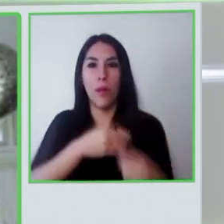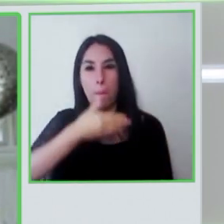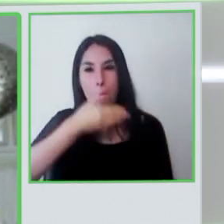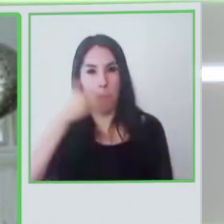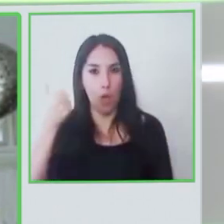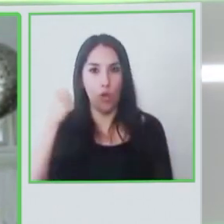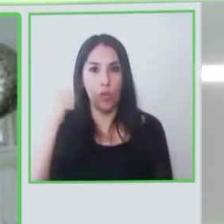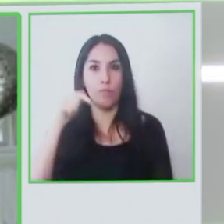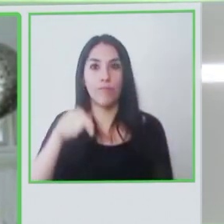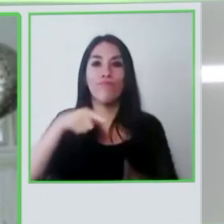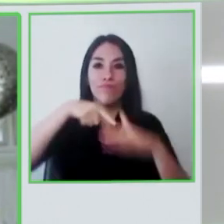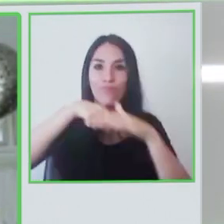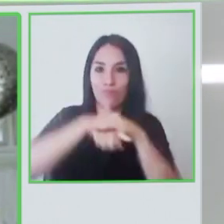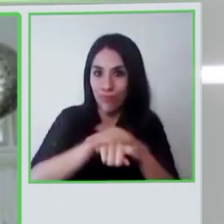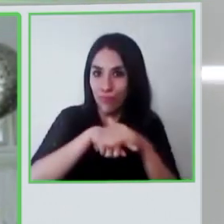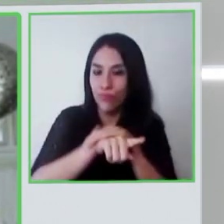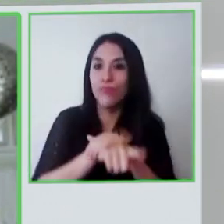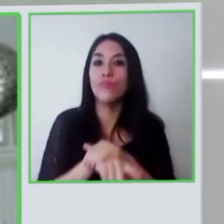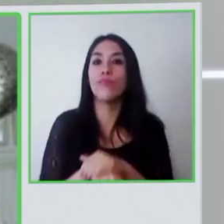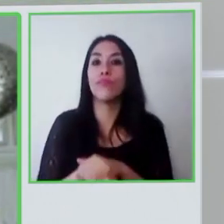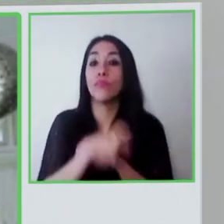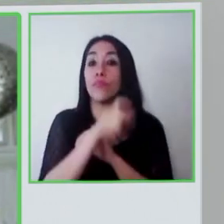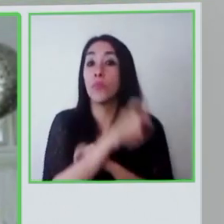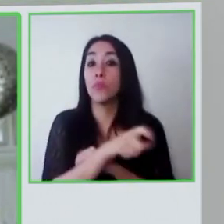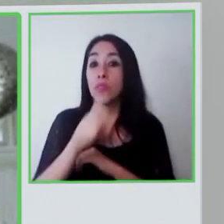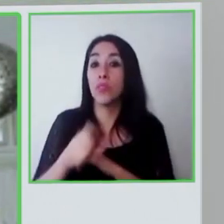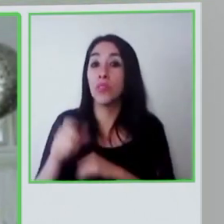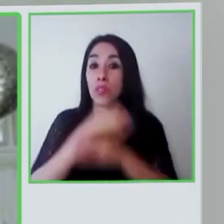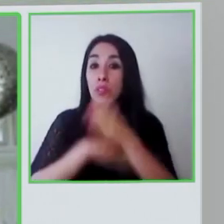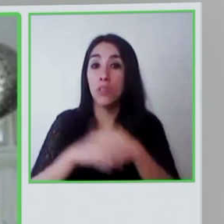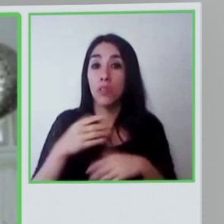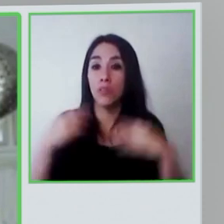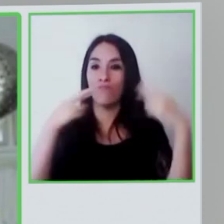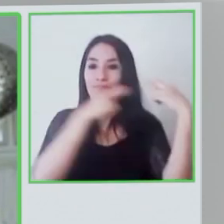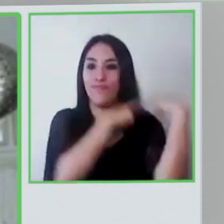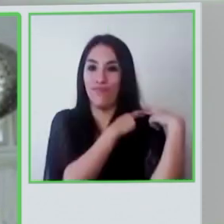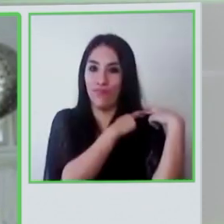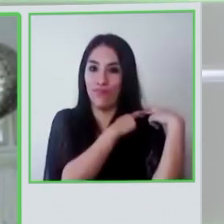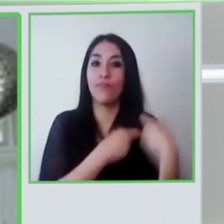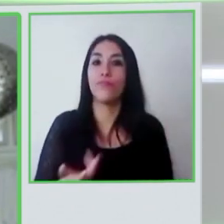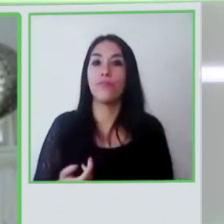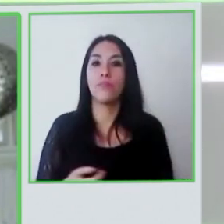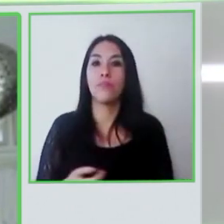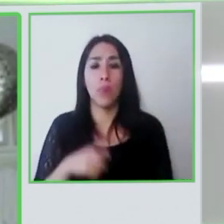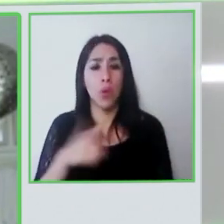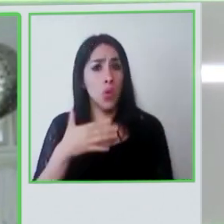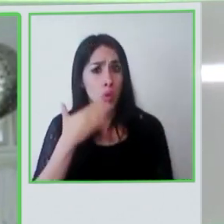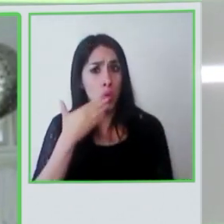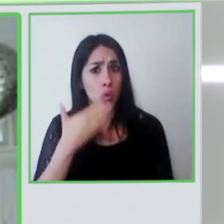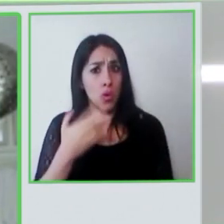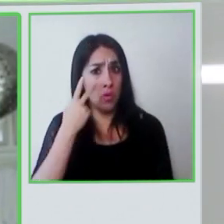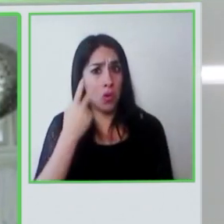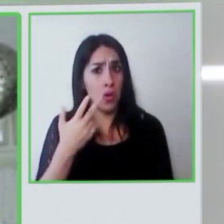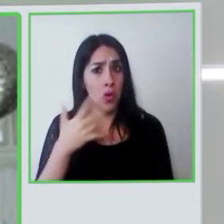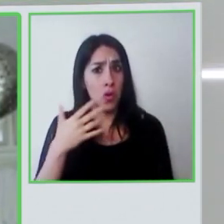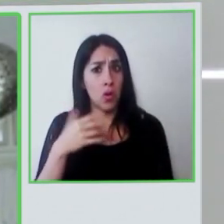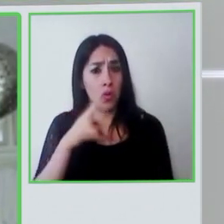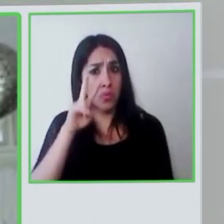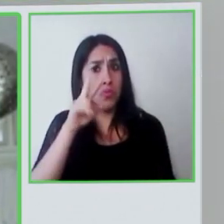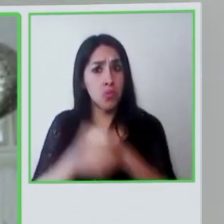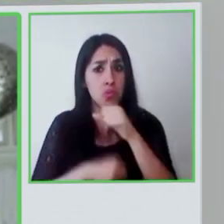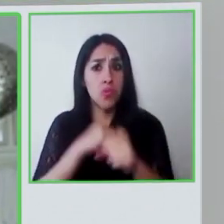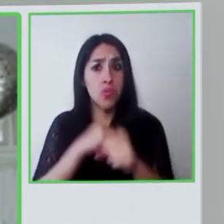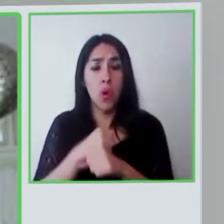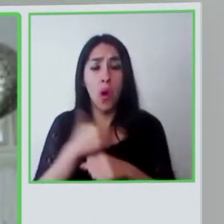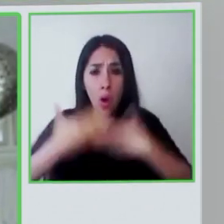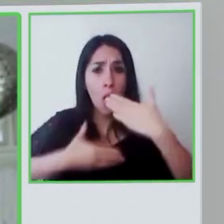who's got the position or is in charge of making a better digital access for people with disabilities. This is extraordinary. We've seen this